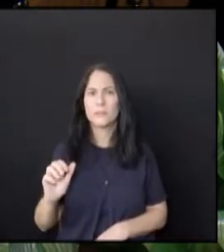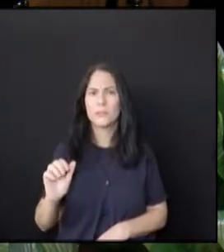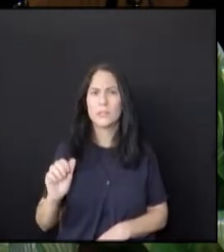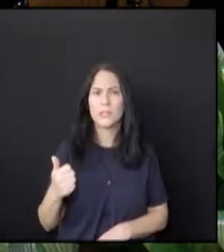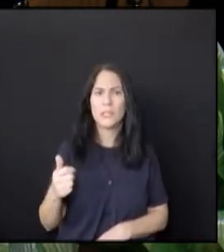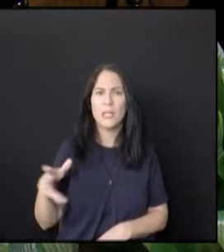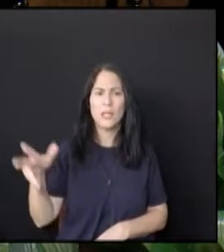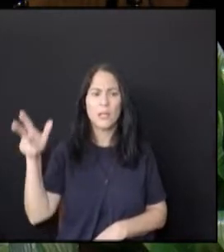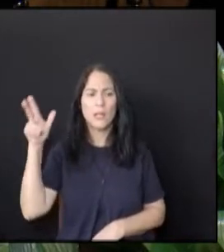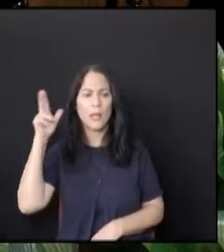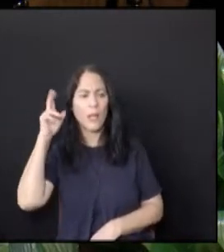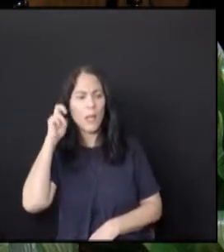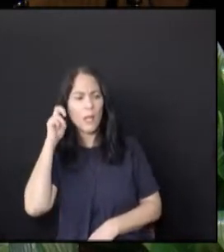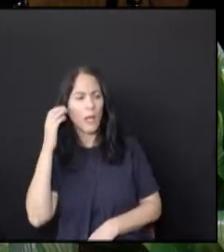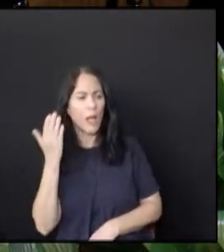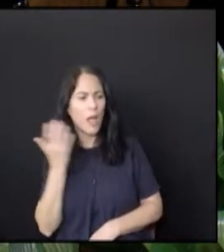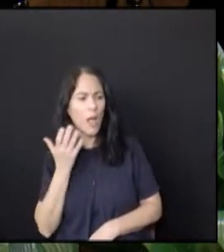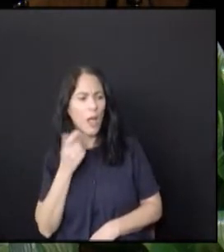indignant at the two brothers.